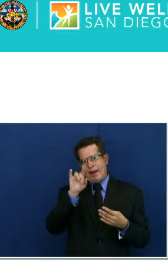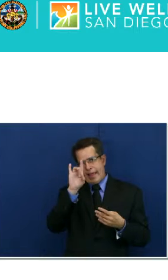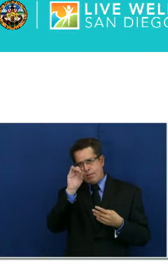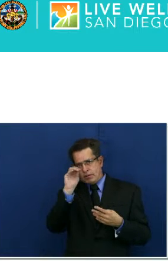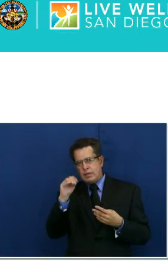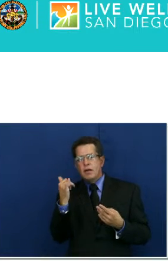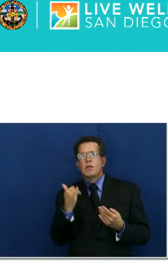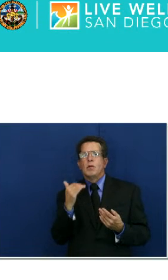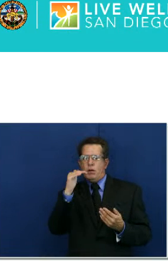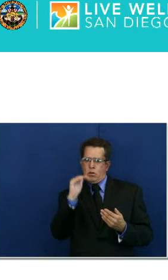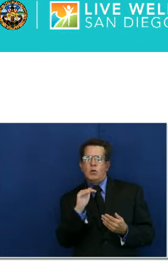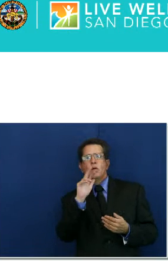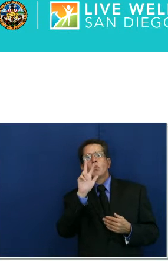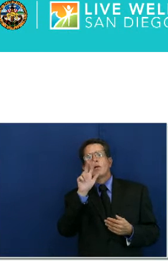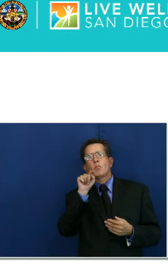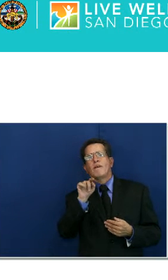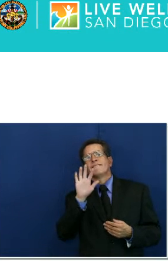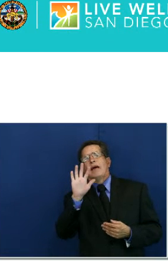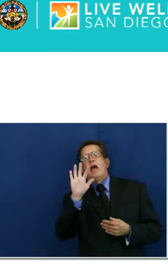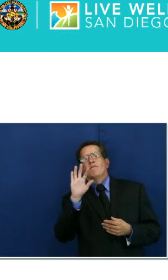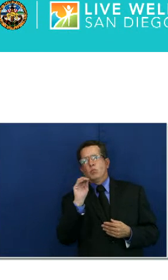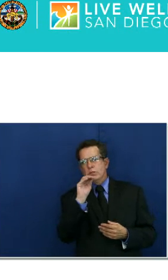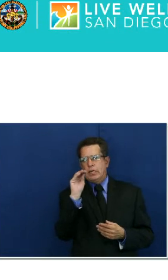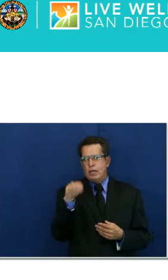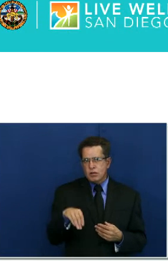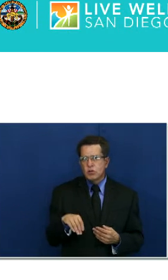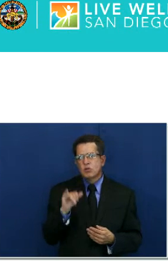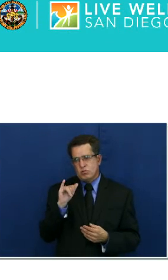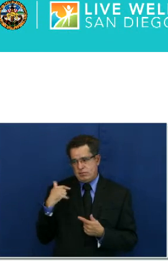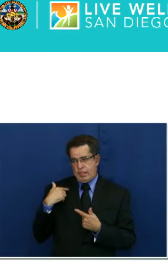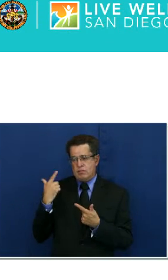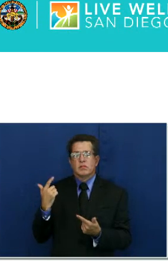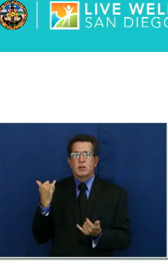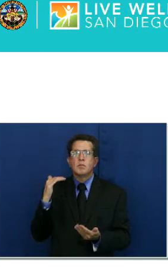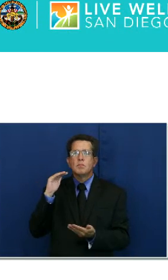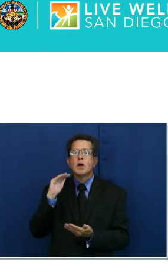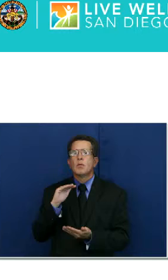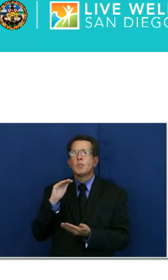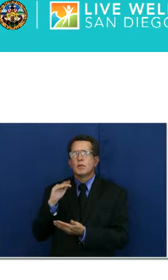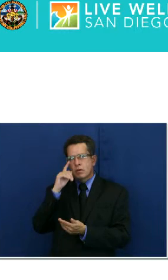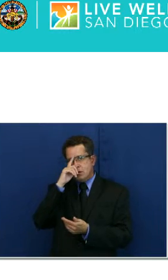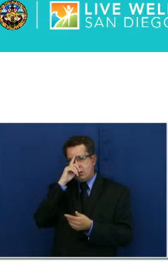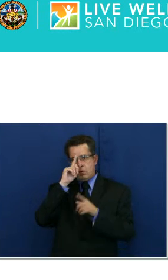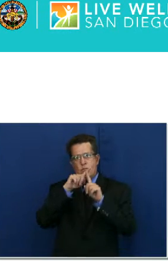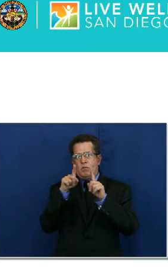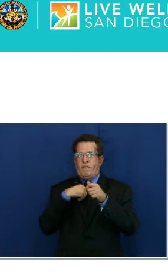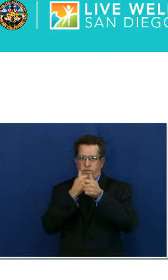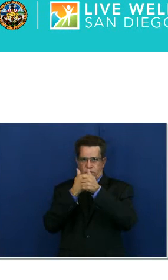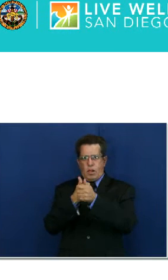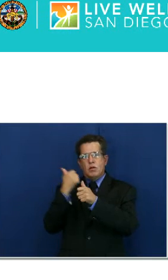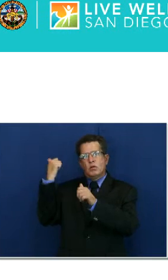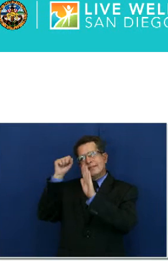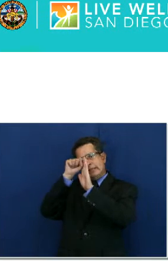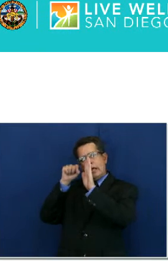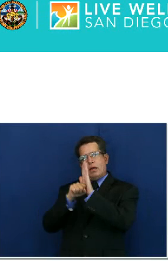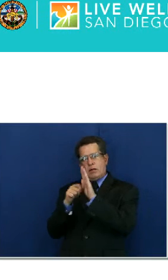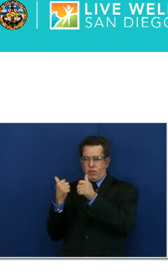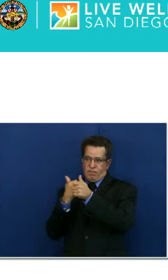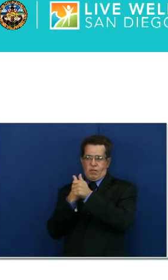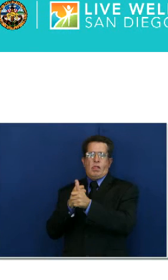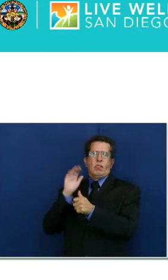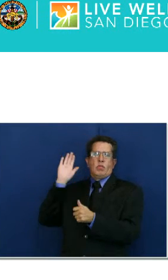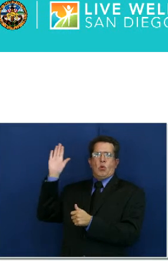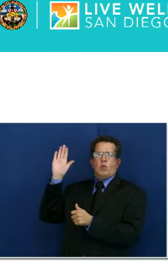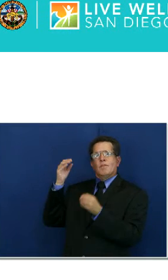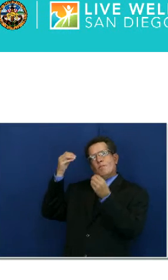to 3.5% since over the past week. However, the state goes with the more restrictive tier. That's why